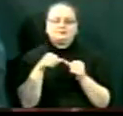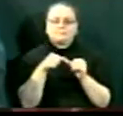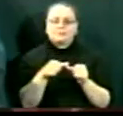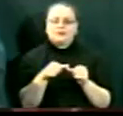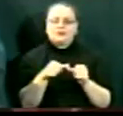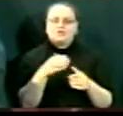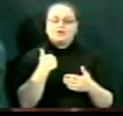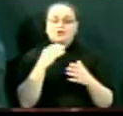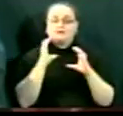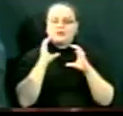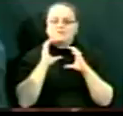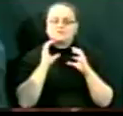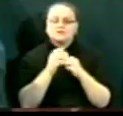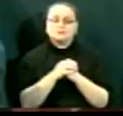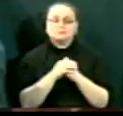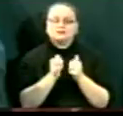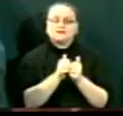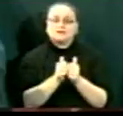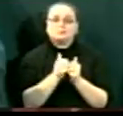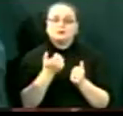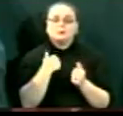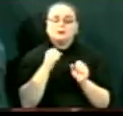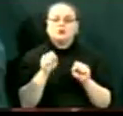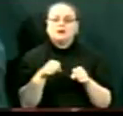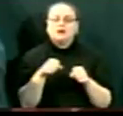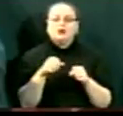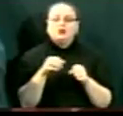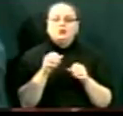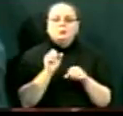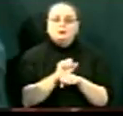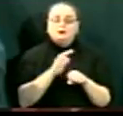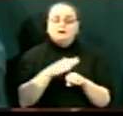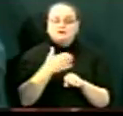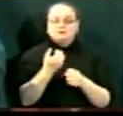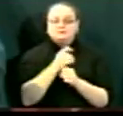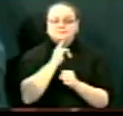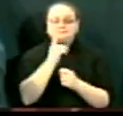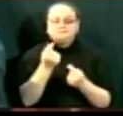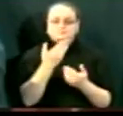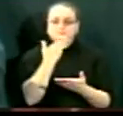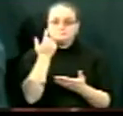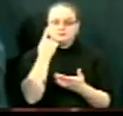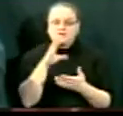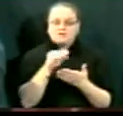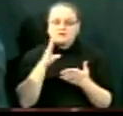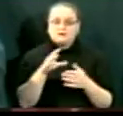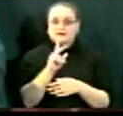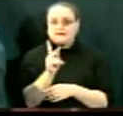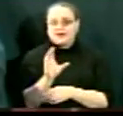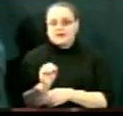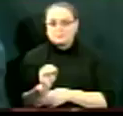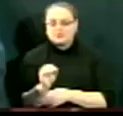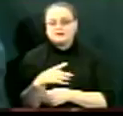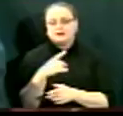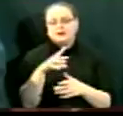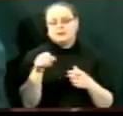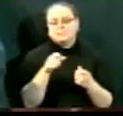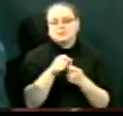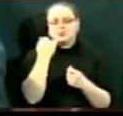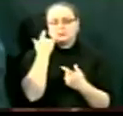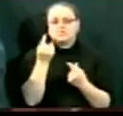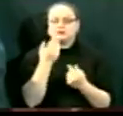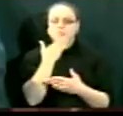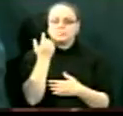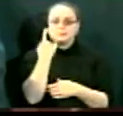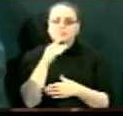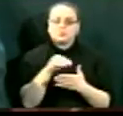have this conversation together so that we can work on this and make sure that we're doing what's best for the students of Knox County. And in particular, if we do what's